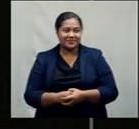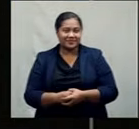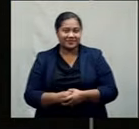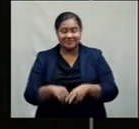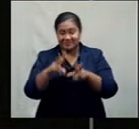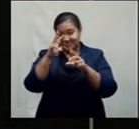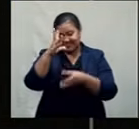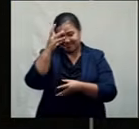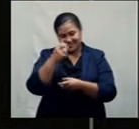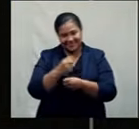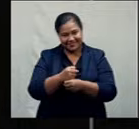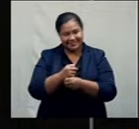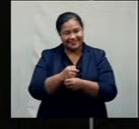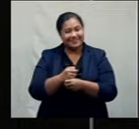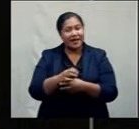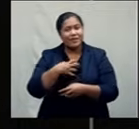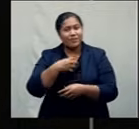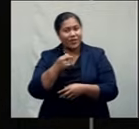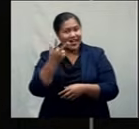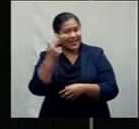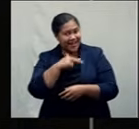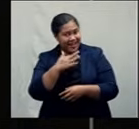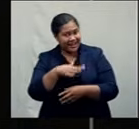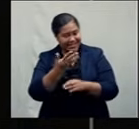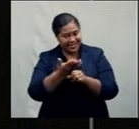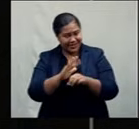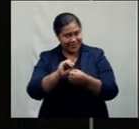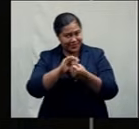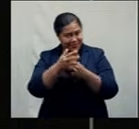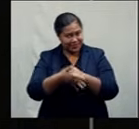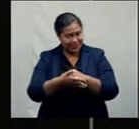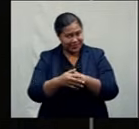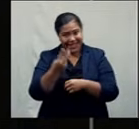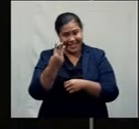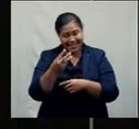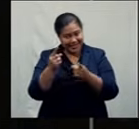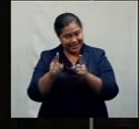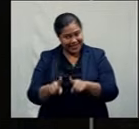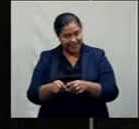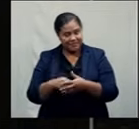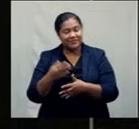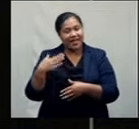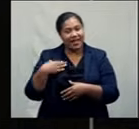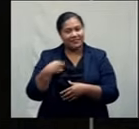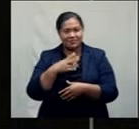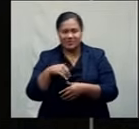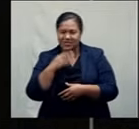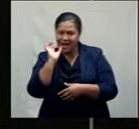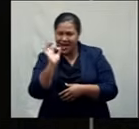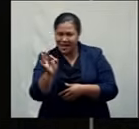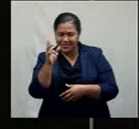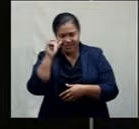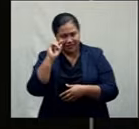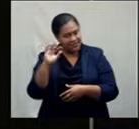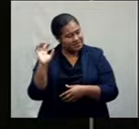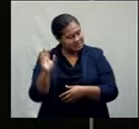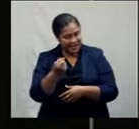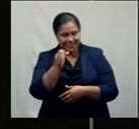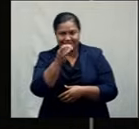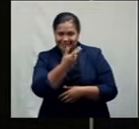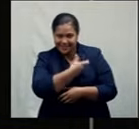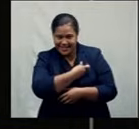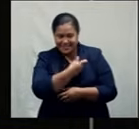Recapping our main stories, more than 800 new COVID cases and 3 deaths. Health Ministry urges Fijians to get